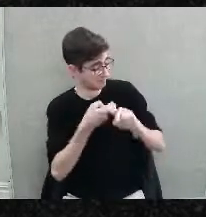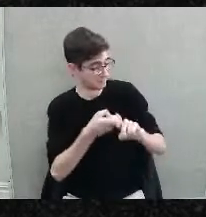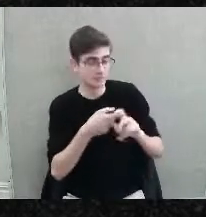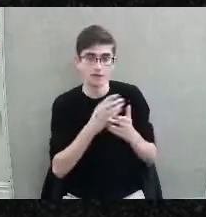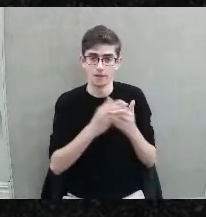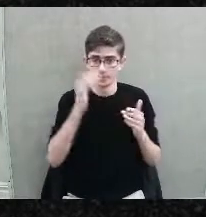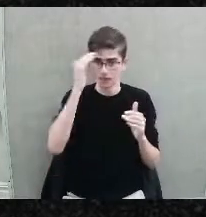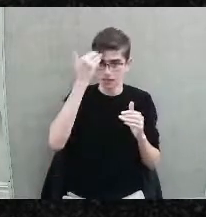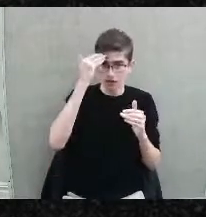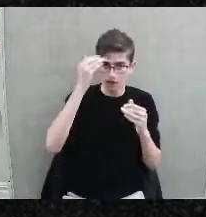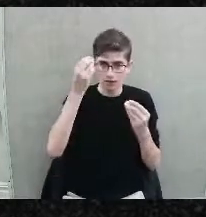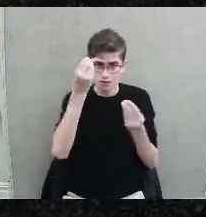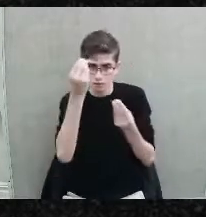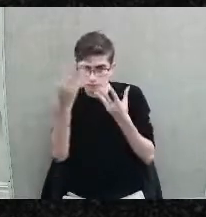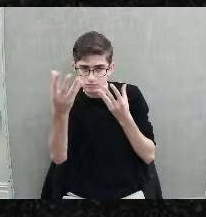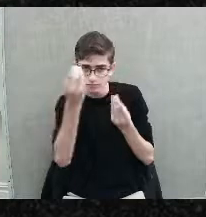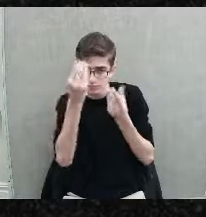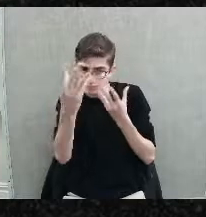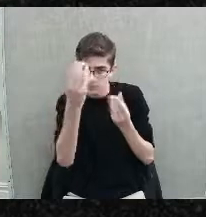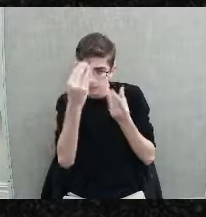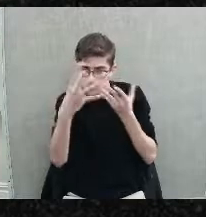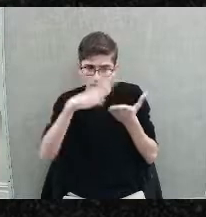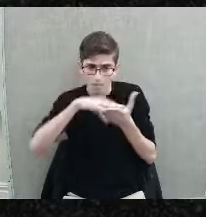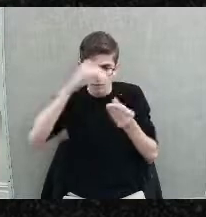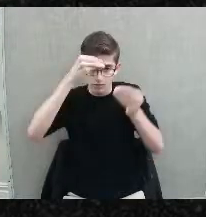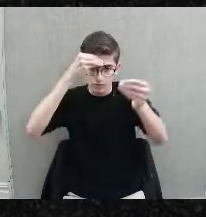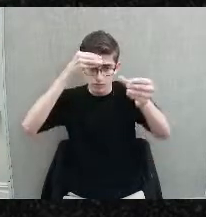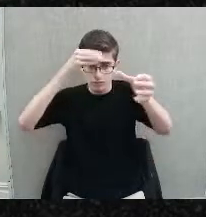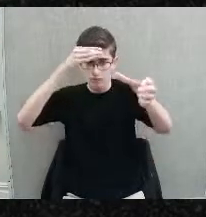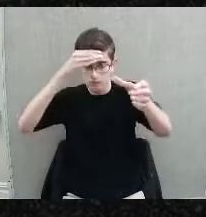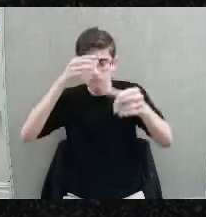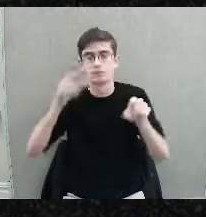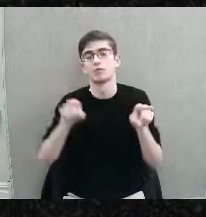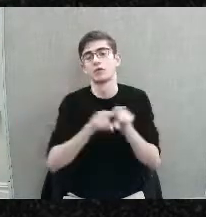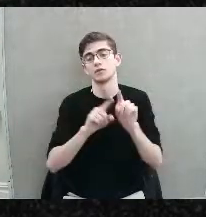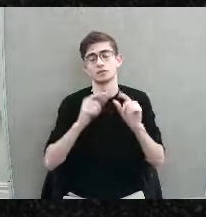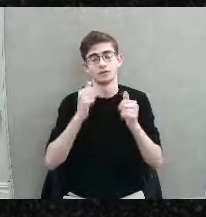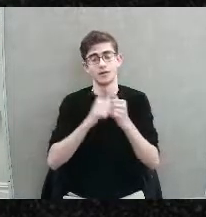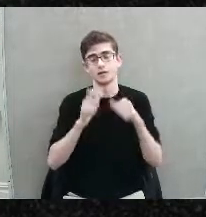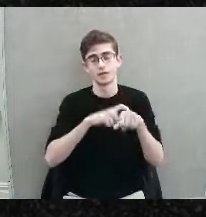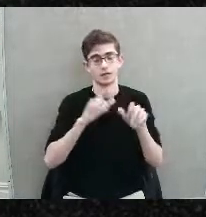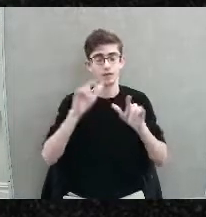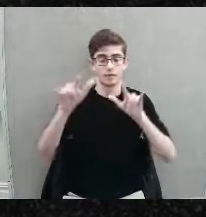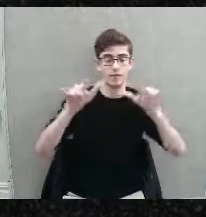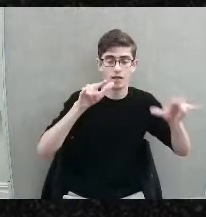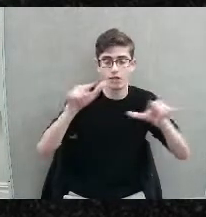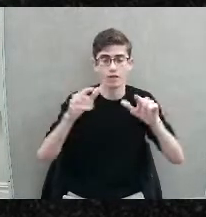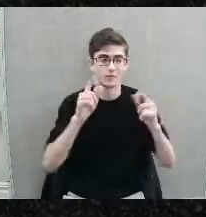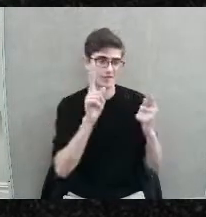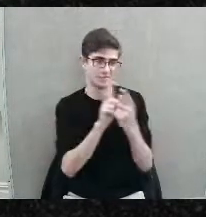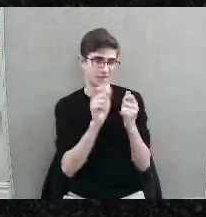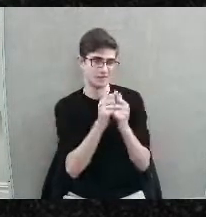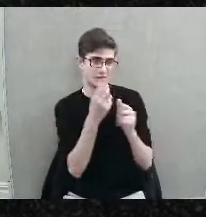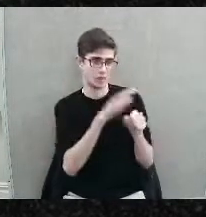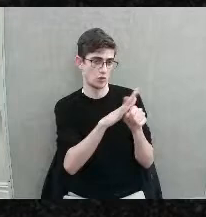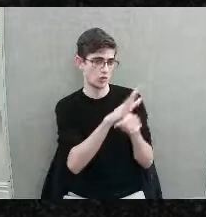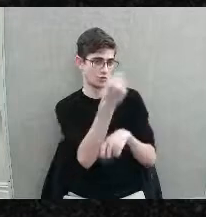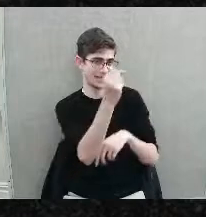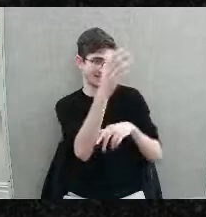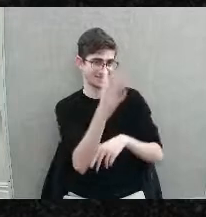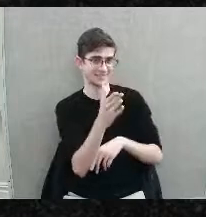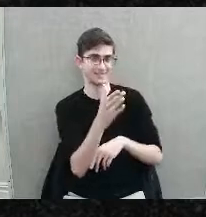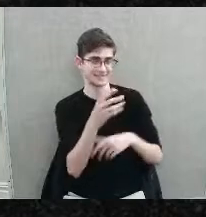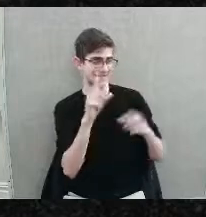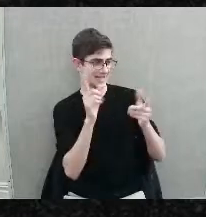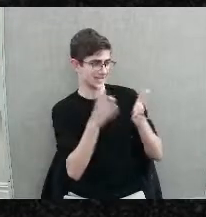And as we traveled the world together, we also met with activists in every place that we went, and tried to think about the ways that they were building